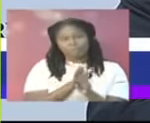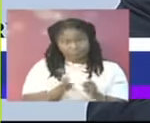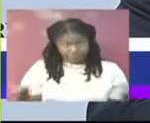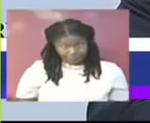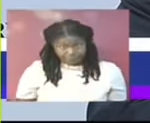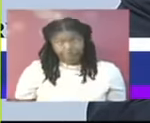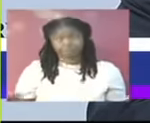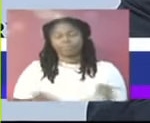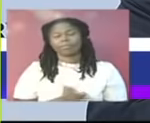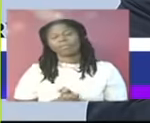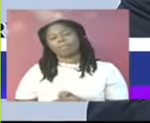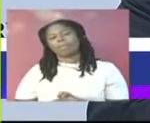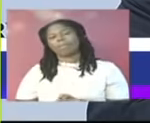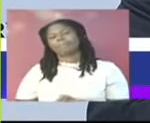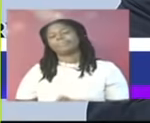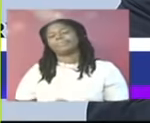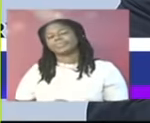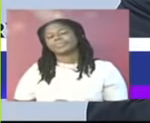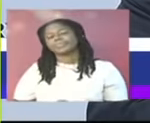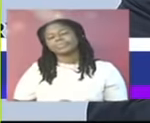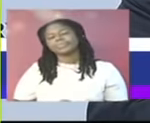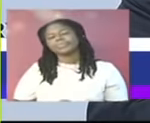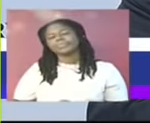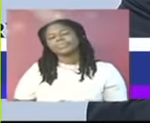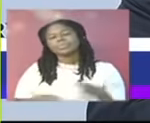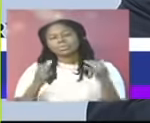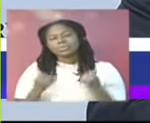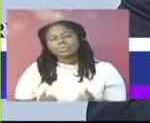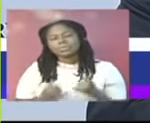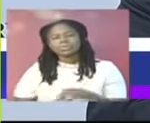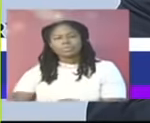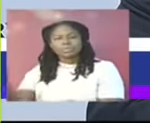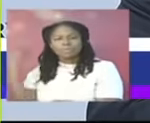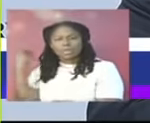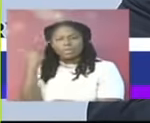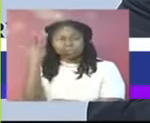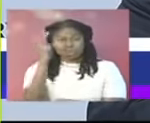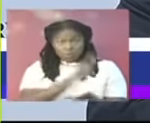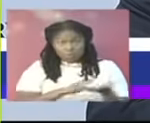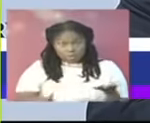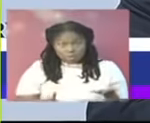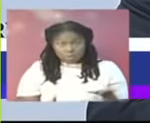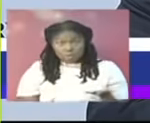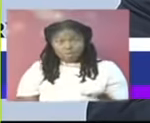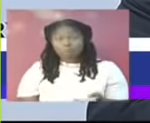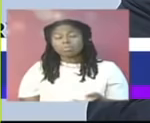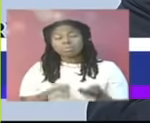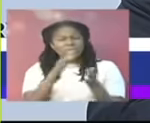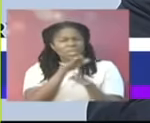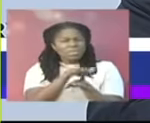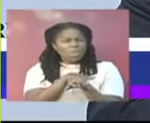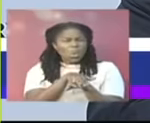of transmission of the virus. What we've seen over the last 3 weeks is slowly increasing